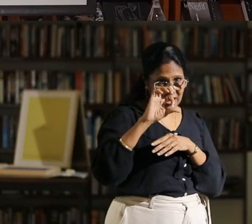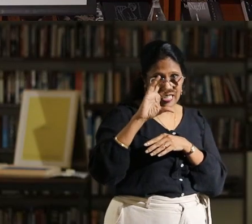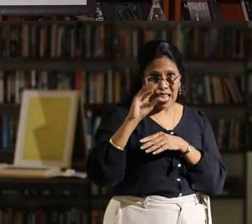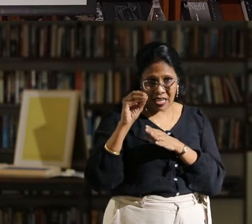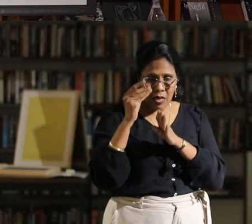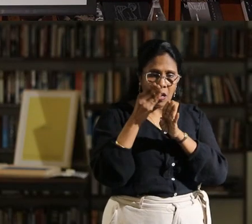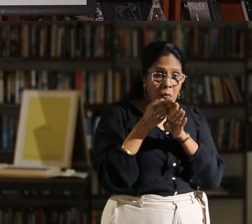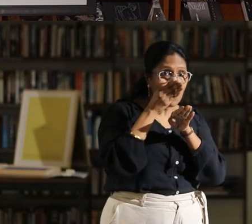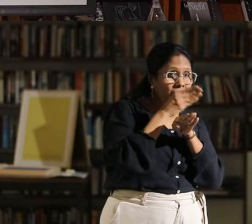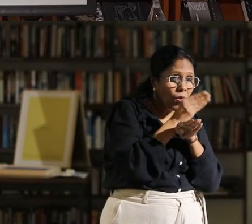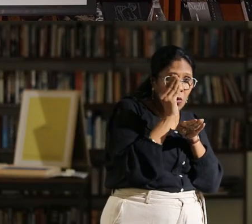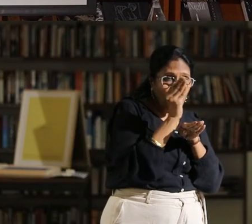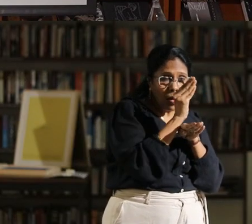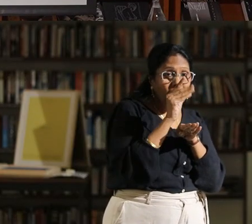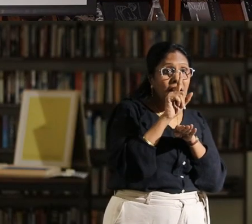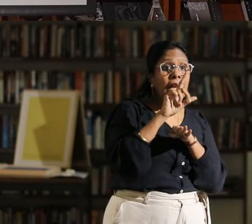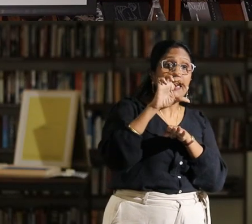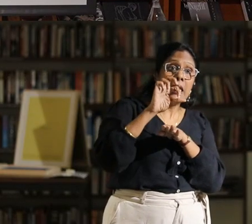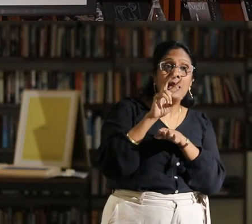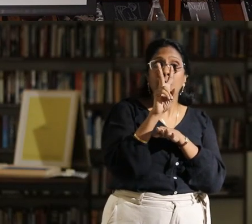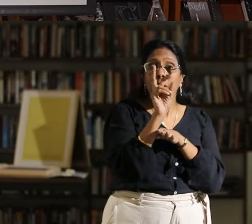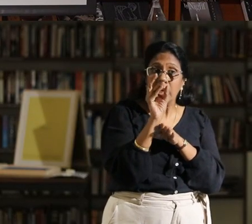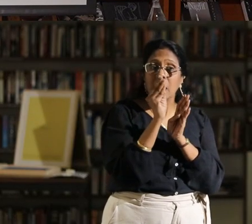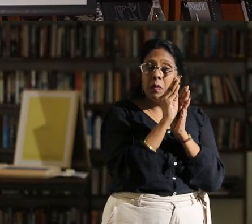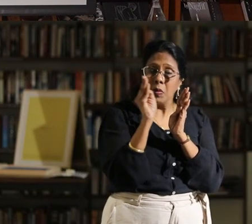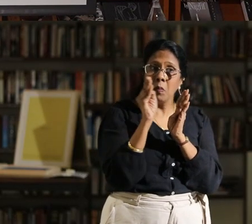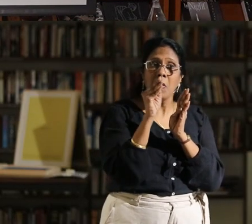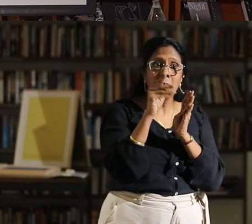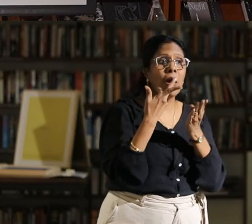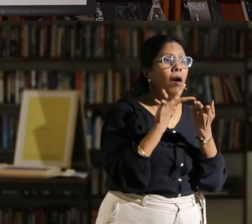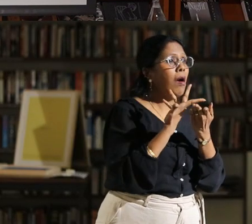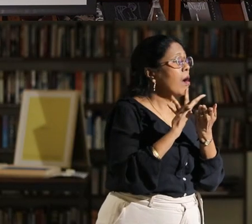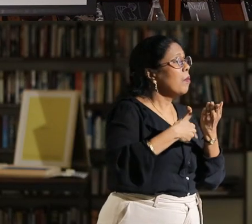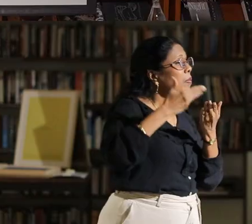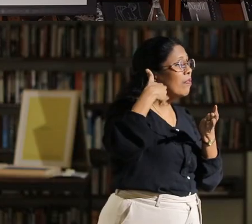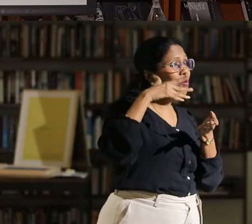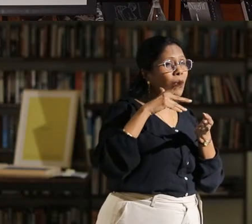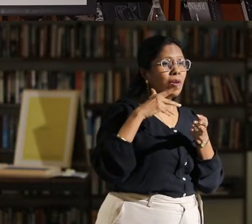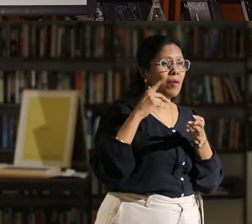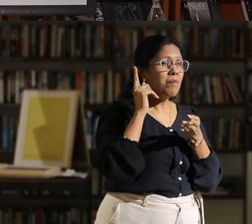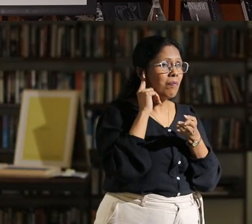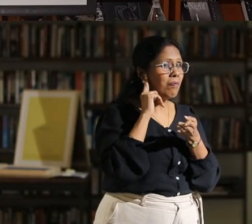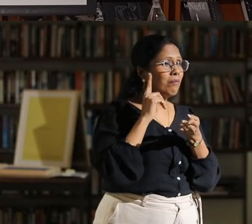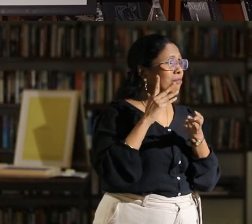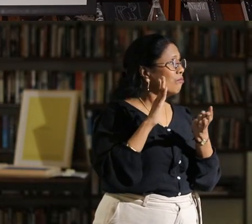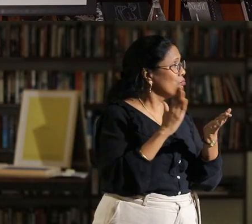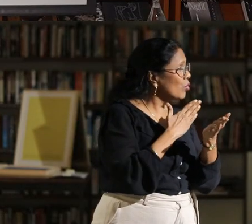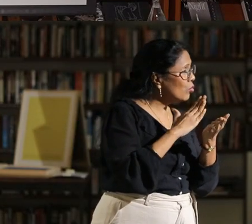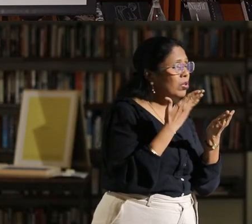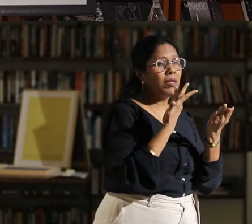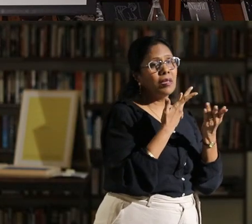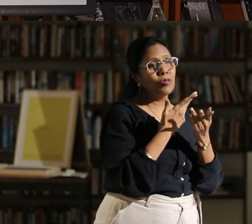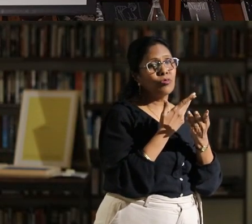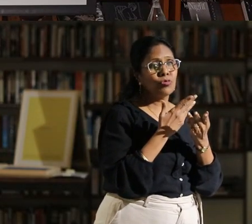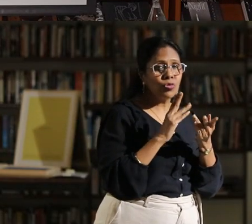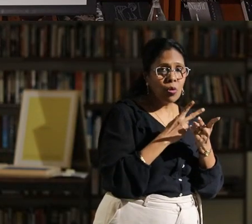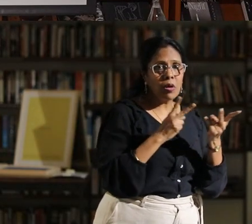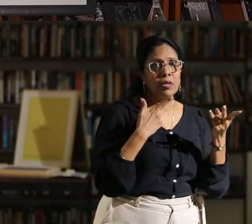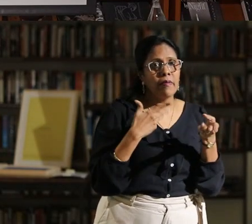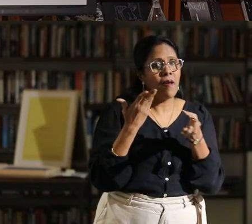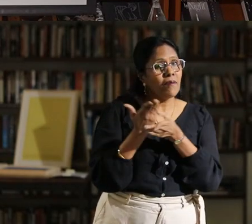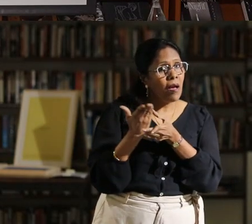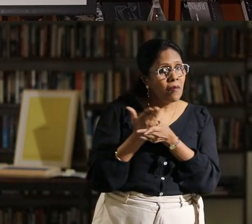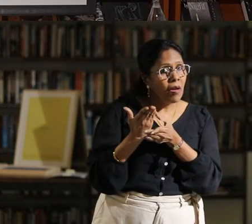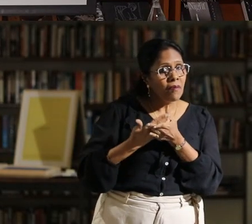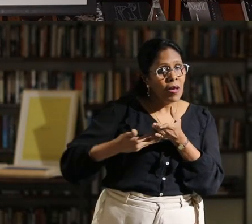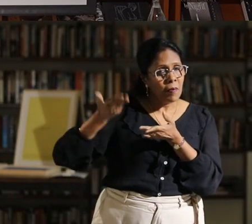old recordings, 1920 recordings made in Delhi. I mean, I'm not much of a music aficionado of any kind, but what struck me